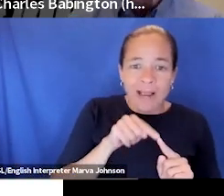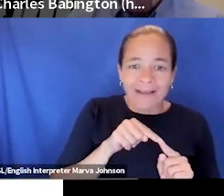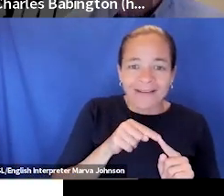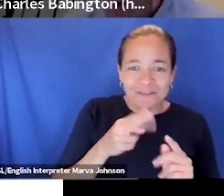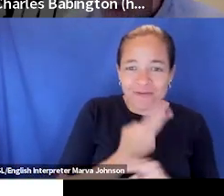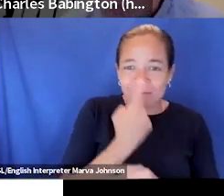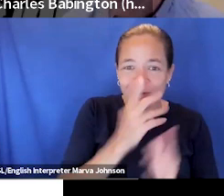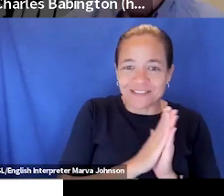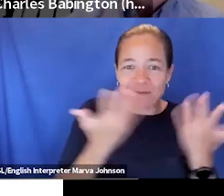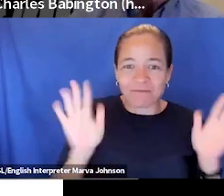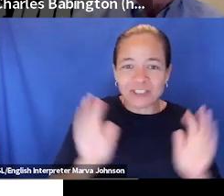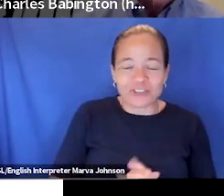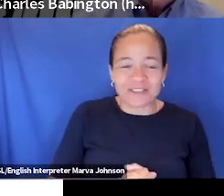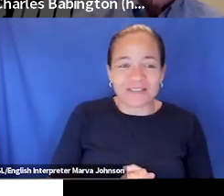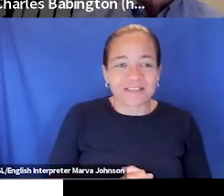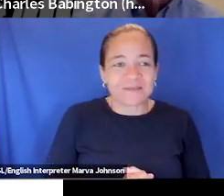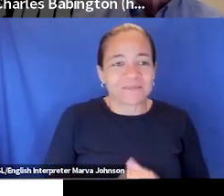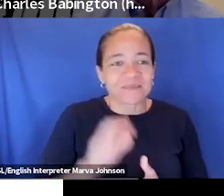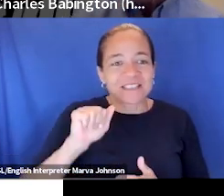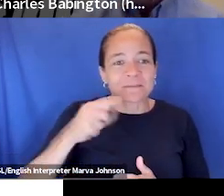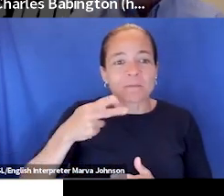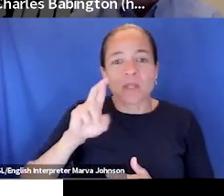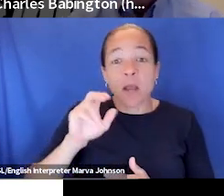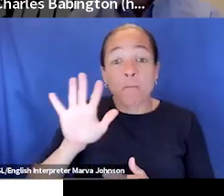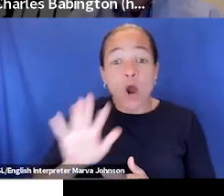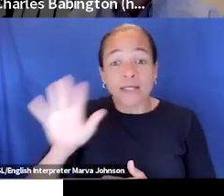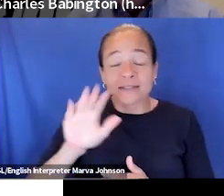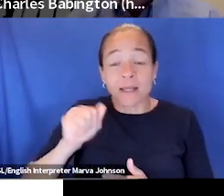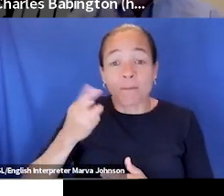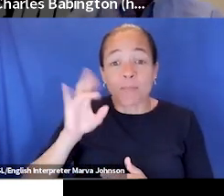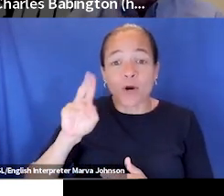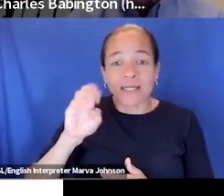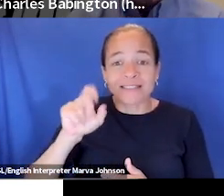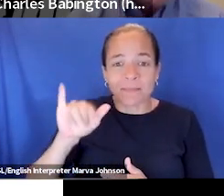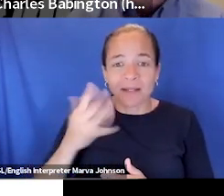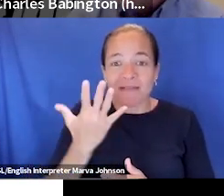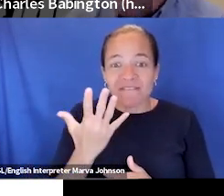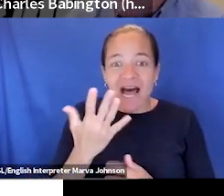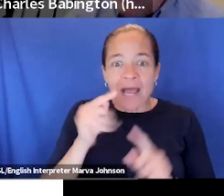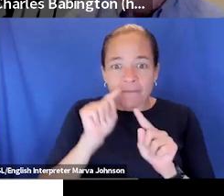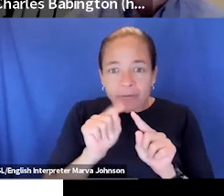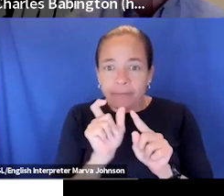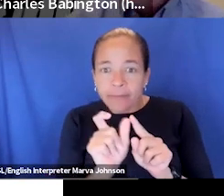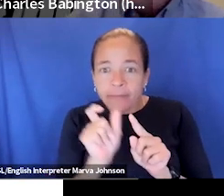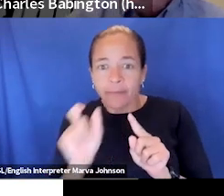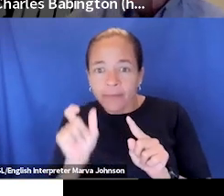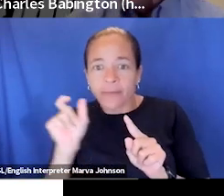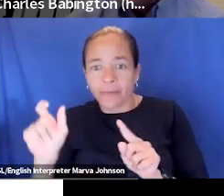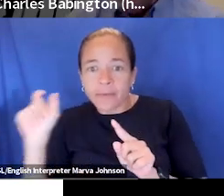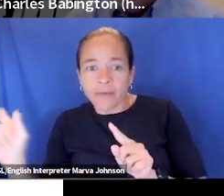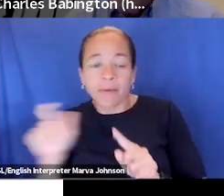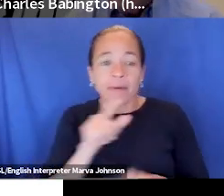There's nothing wrong with approximately. I've used it, but it's 5 syllables, and about and roughly mean the same thing, and they're 2